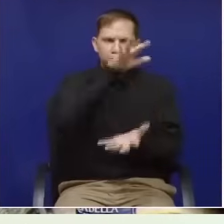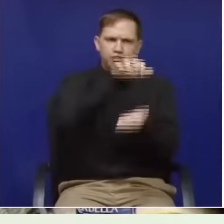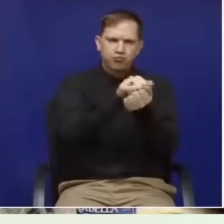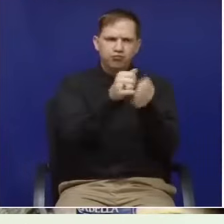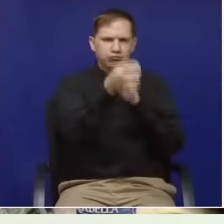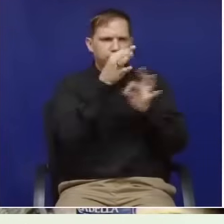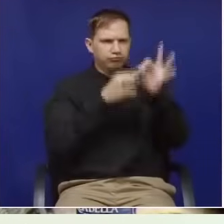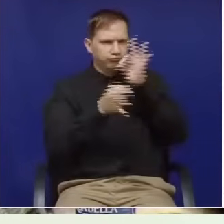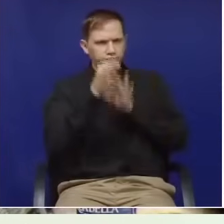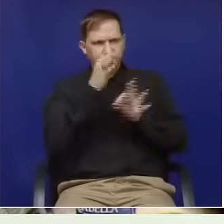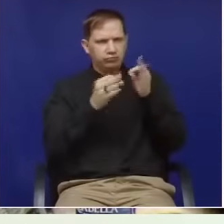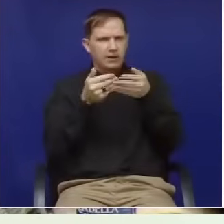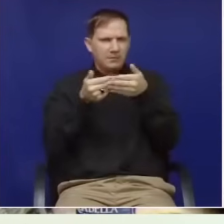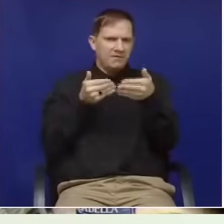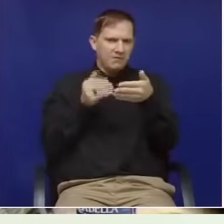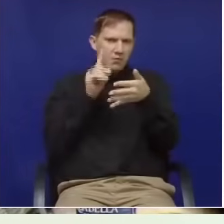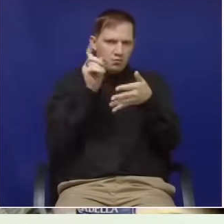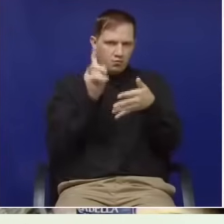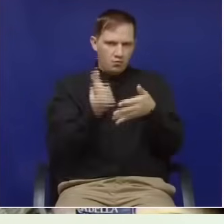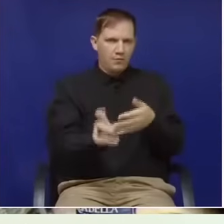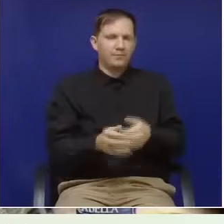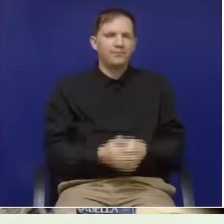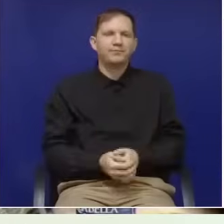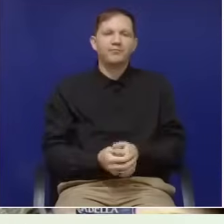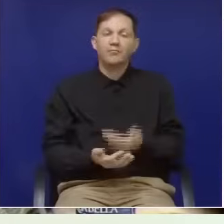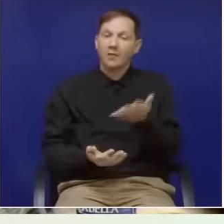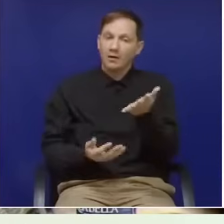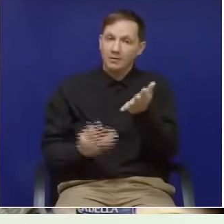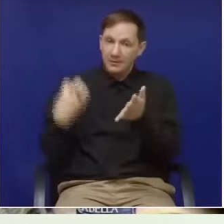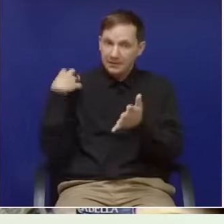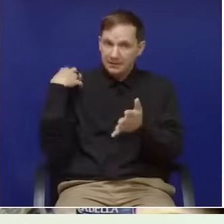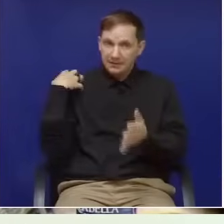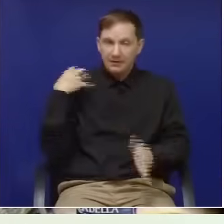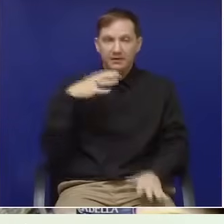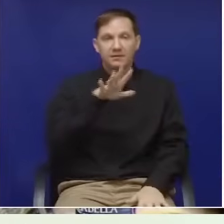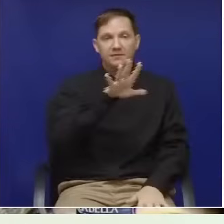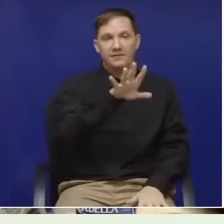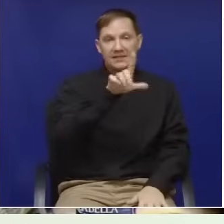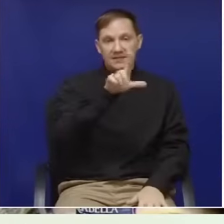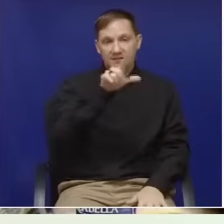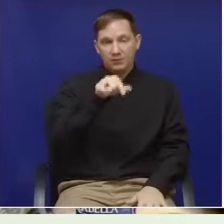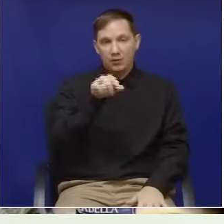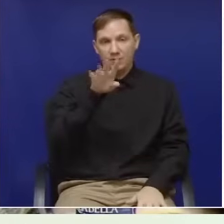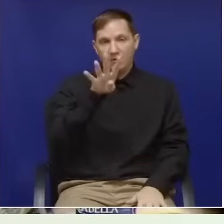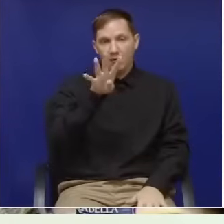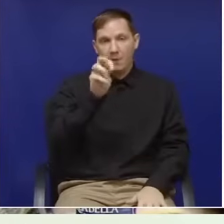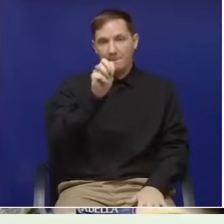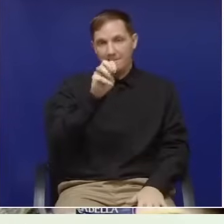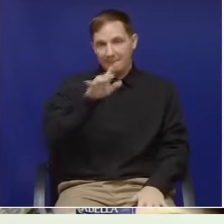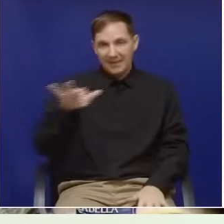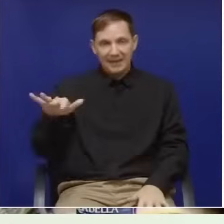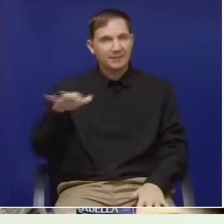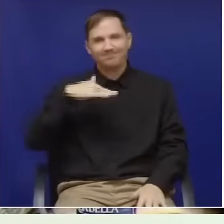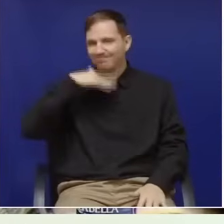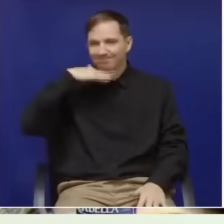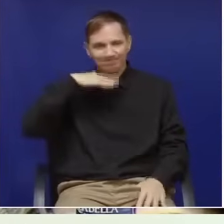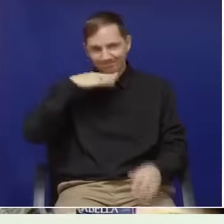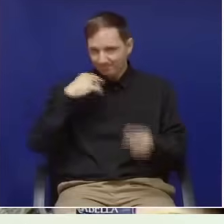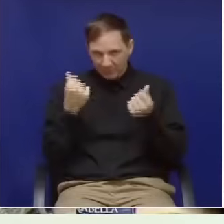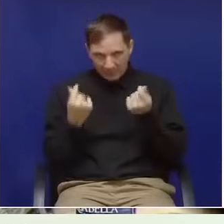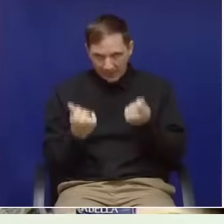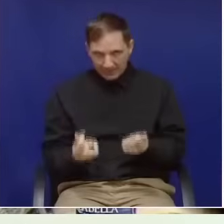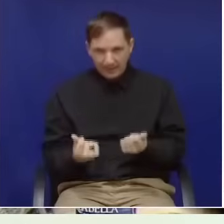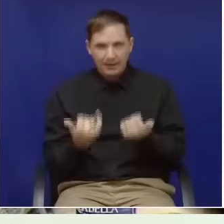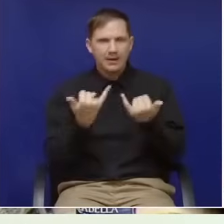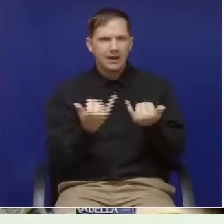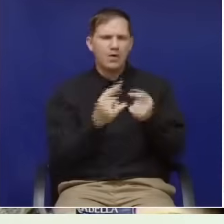questions. Minister, given the 57.4 million shortfall and the discussions that are unfolding with the